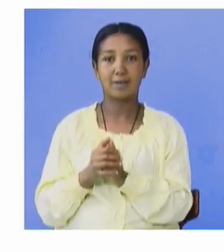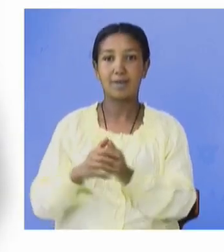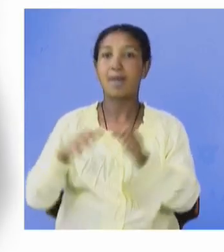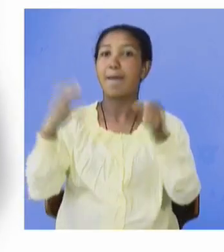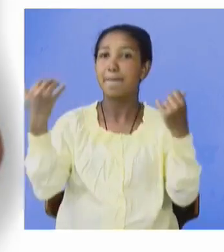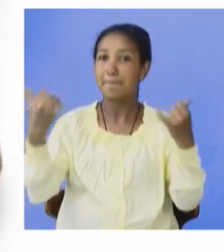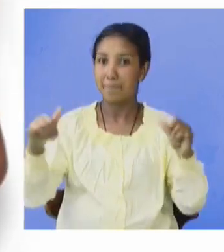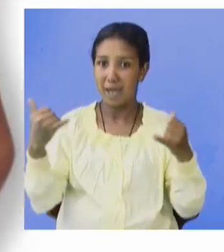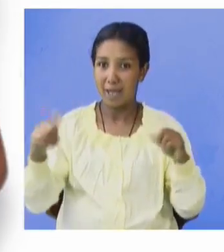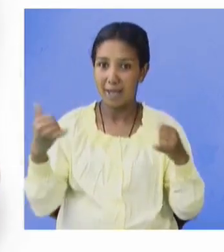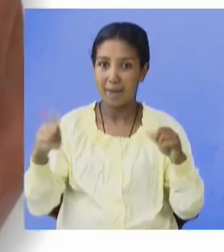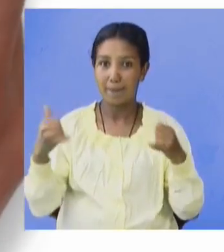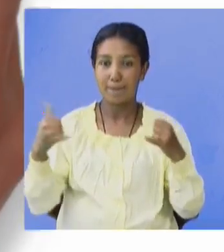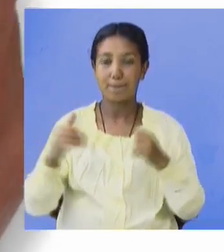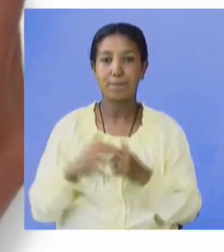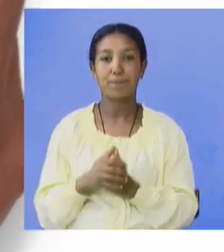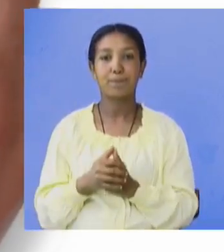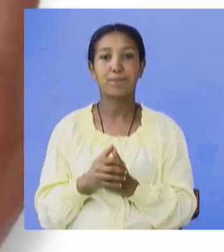play